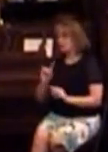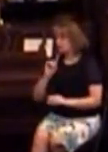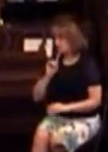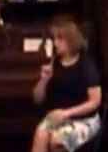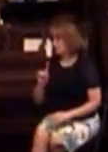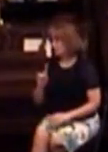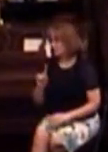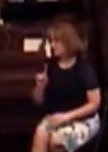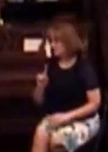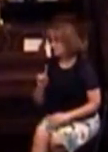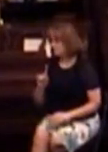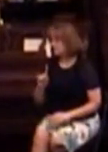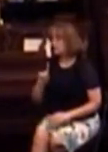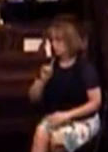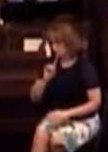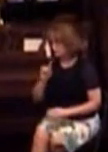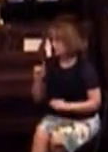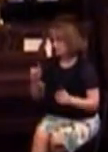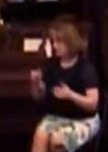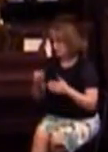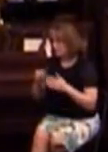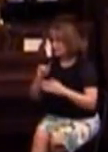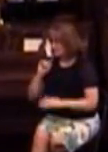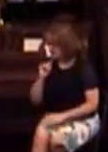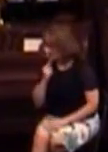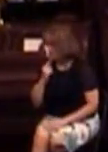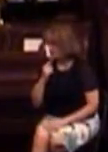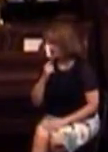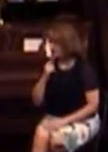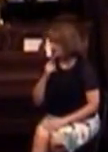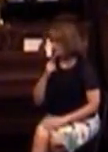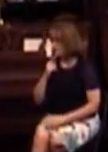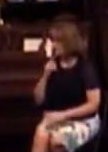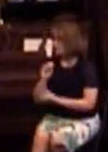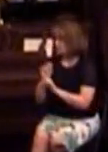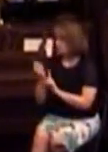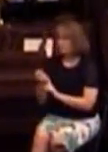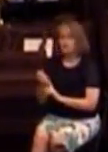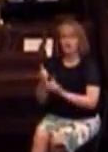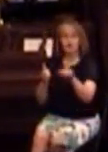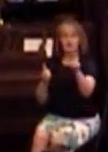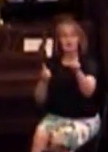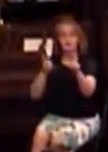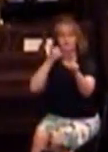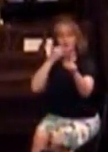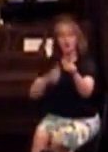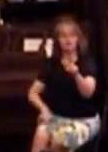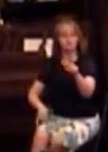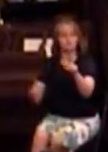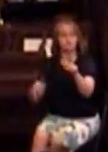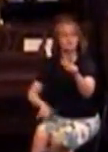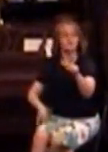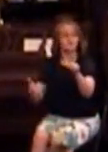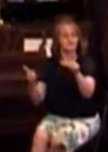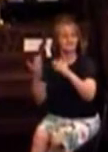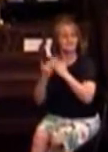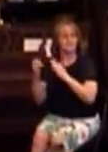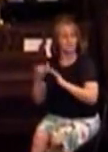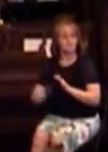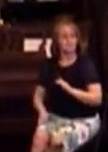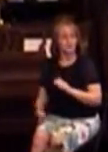some serious damage if you don't deal with it. There's the cell phone. I was waiting for that. Whose cell phone? Let me take it.